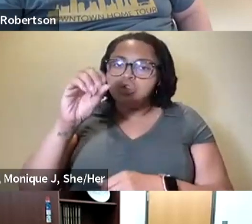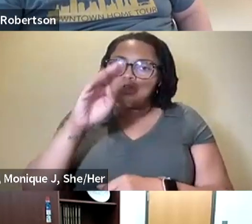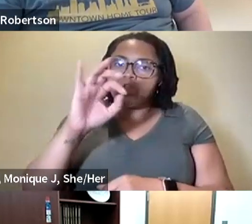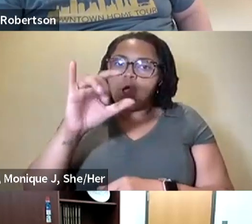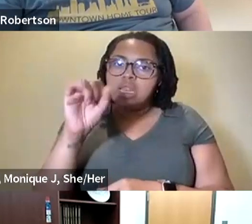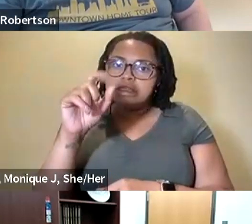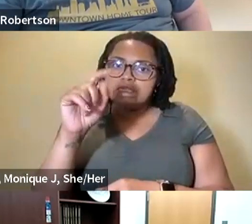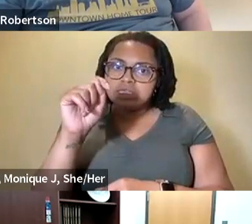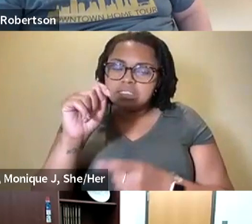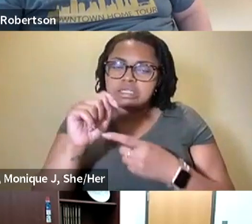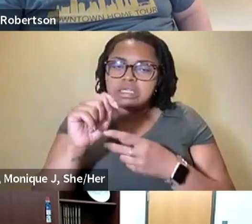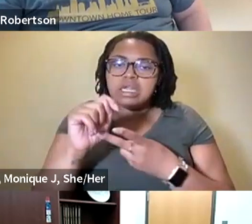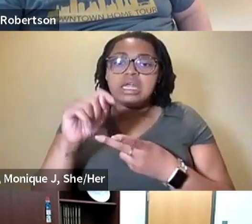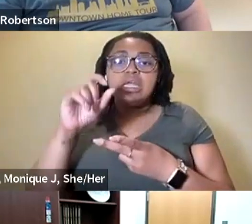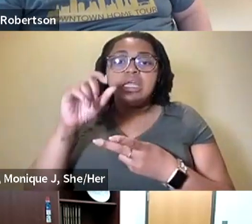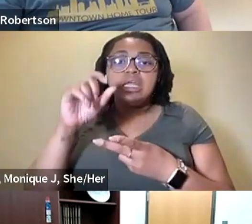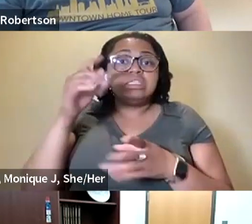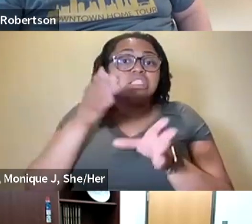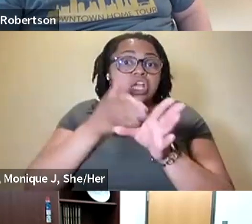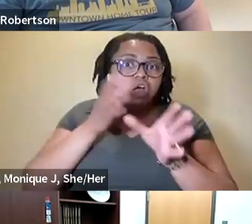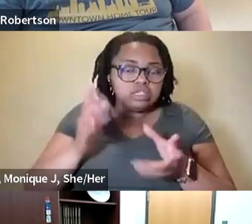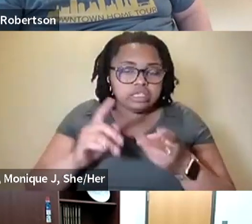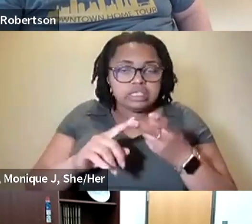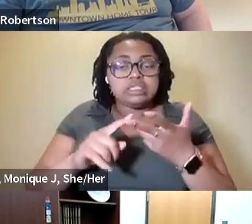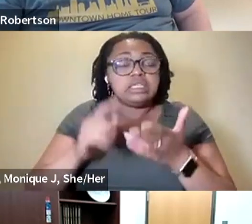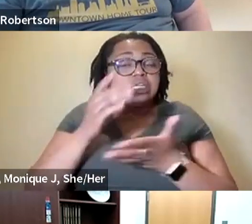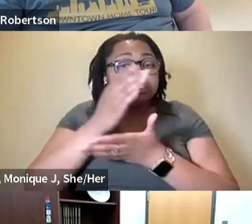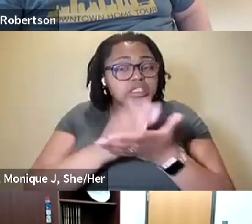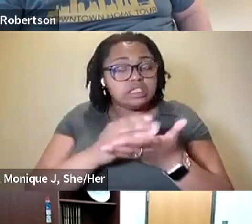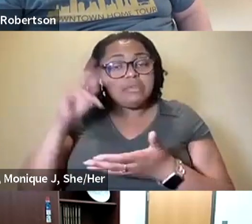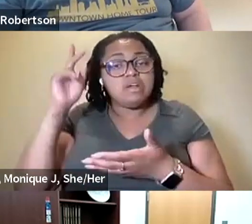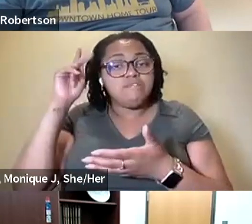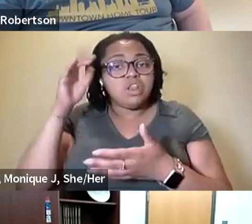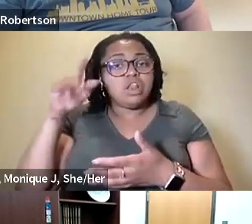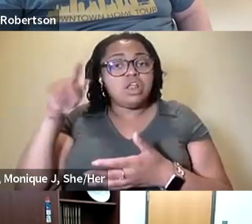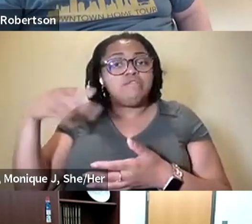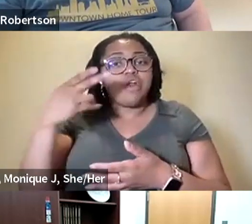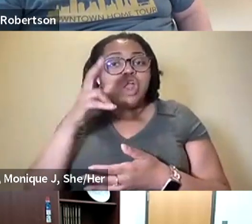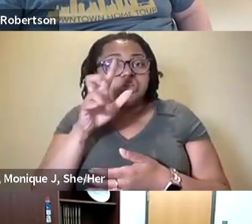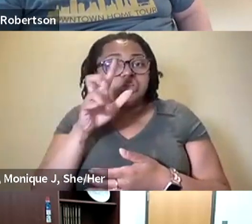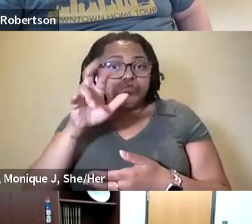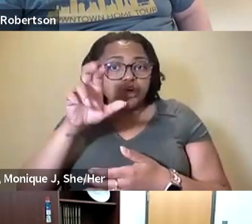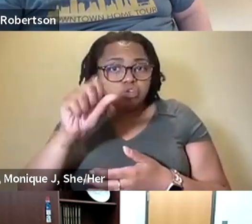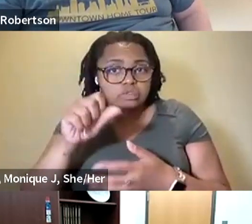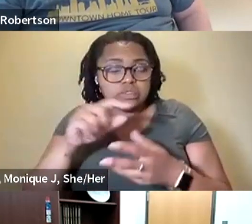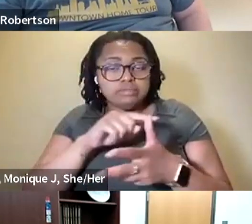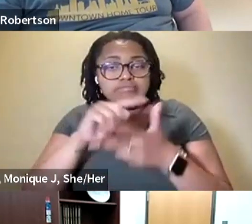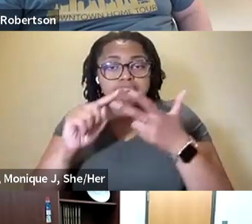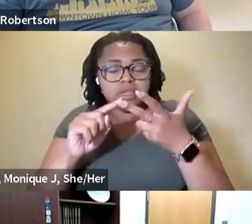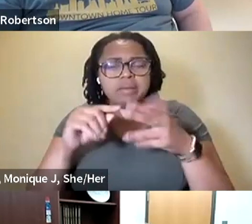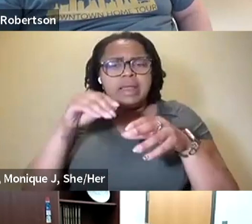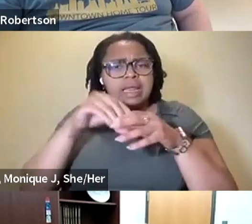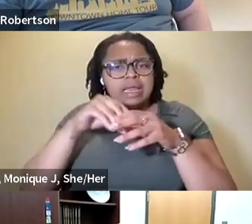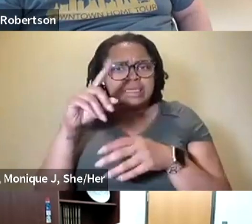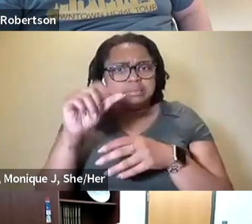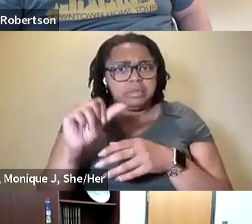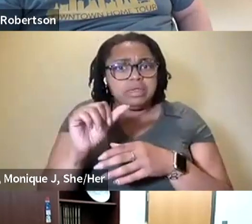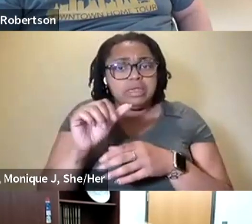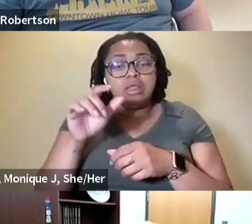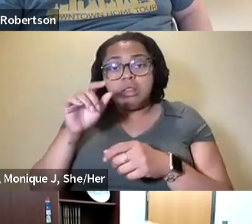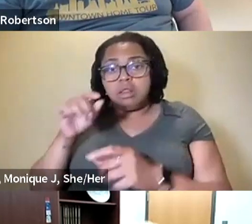then also a few philosophers in disability as its own area of